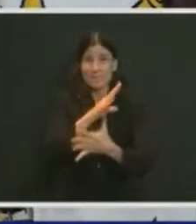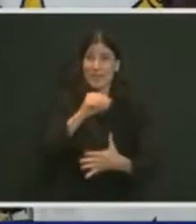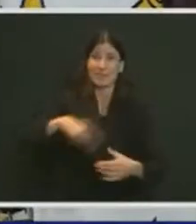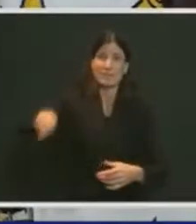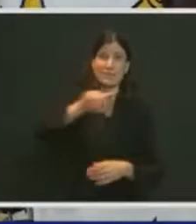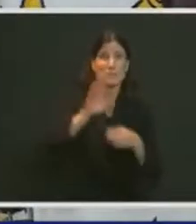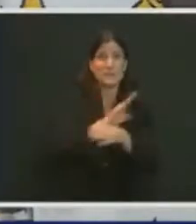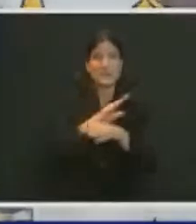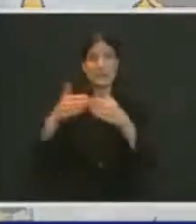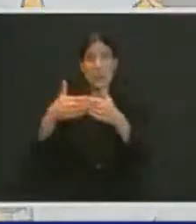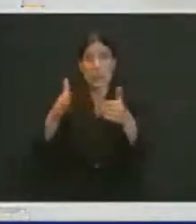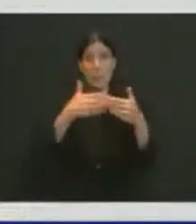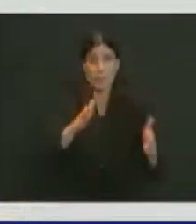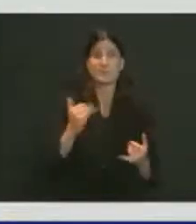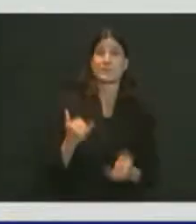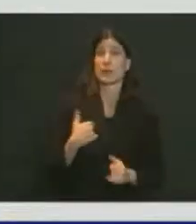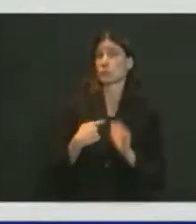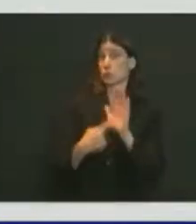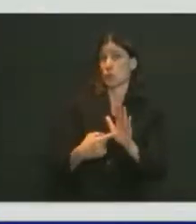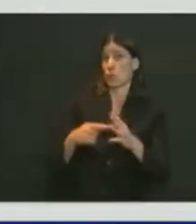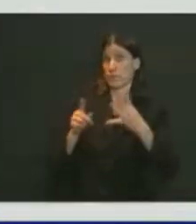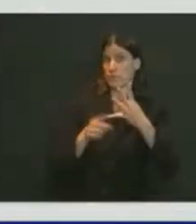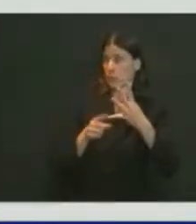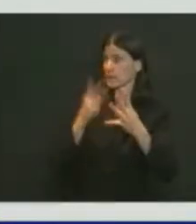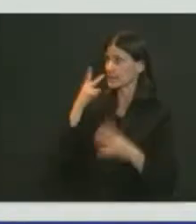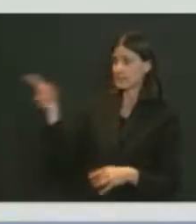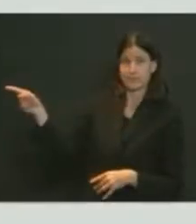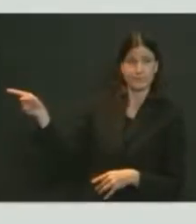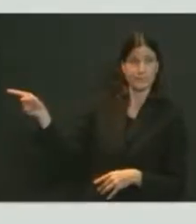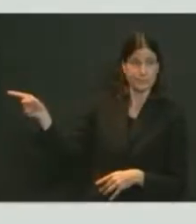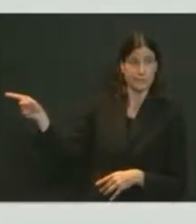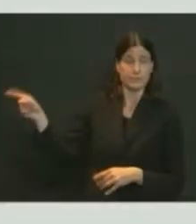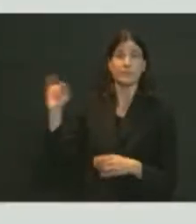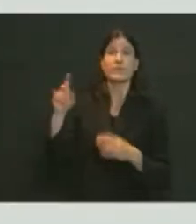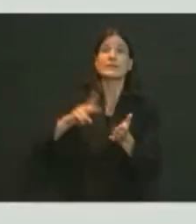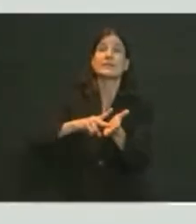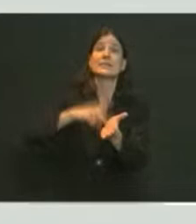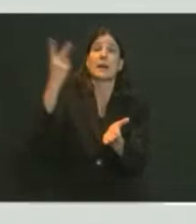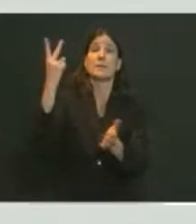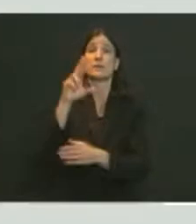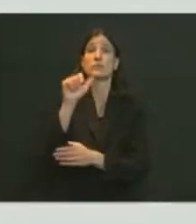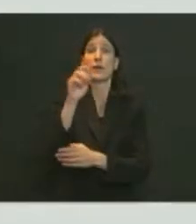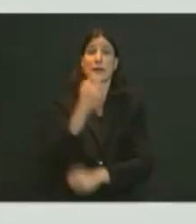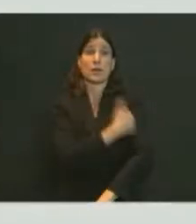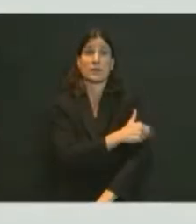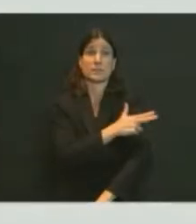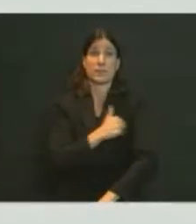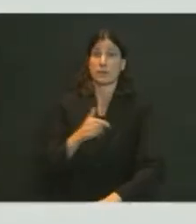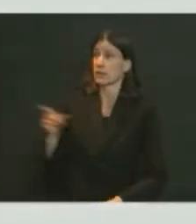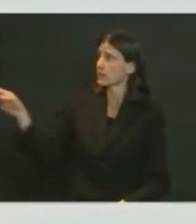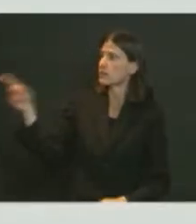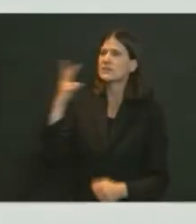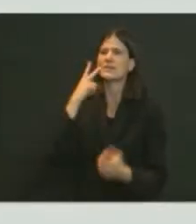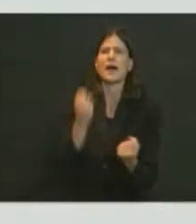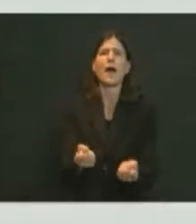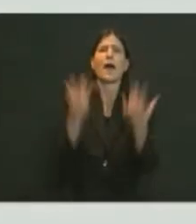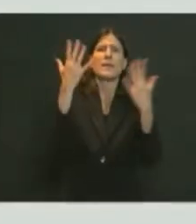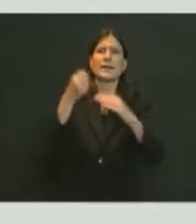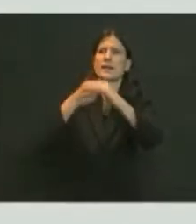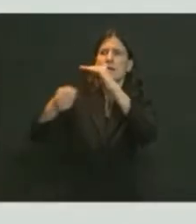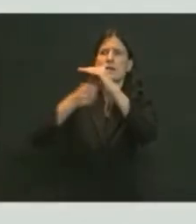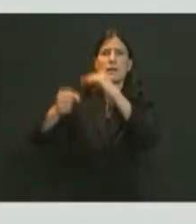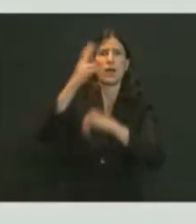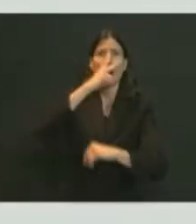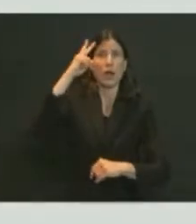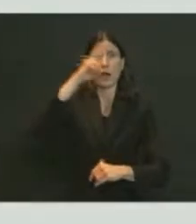Last metric also on the board in front of you is the doubling rate of hospitalizations. So this is a metric you've heard a lot